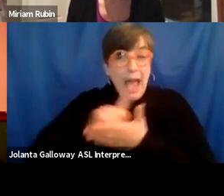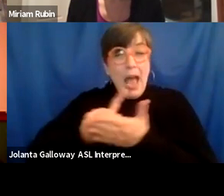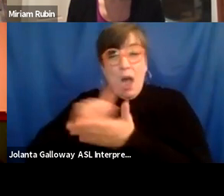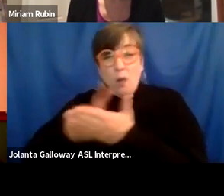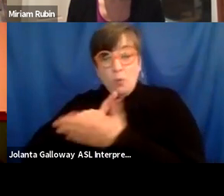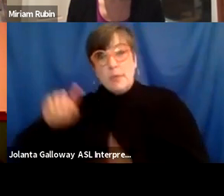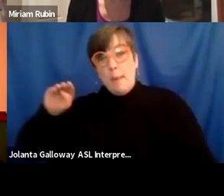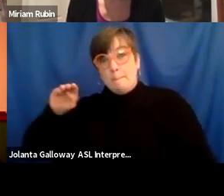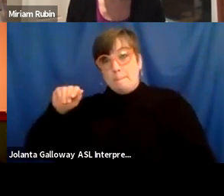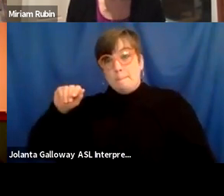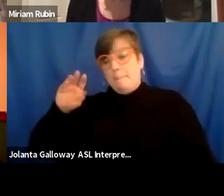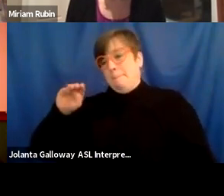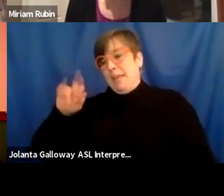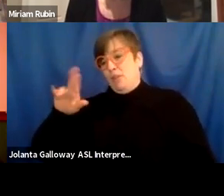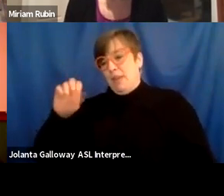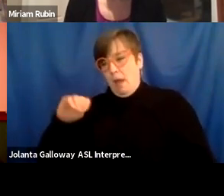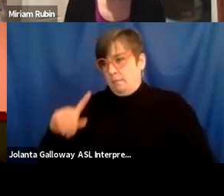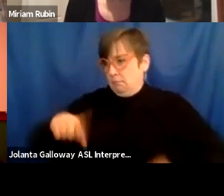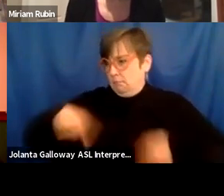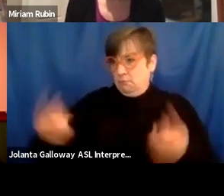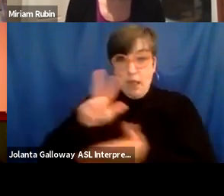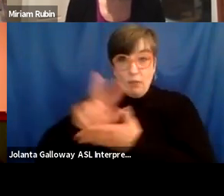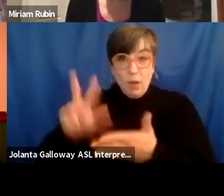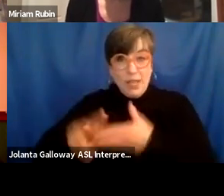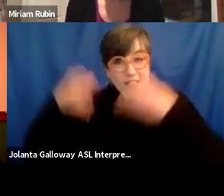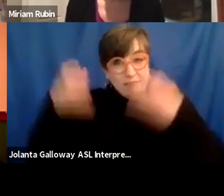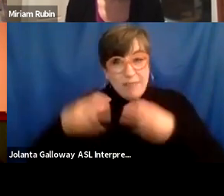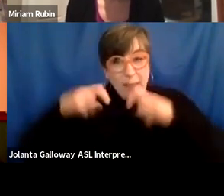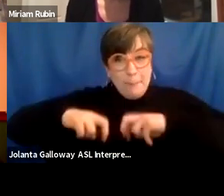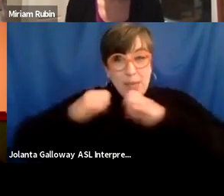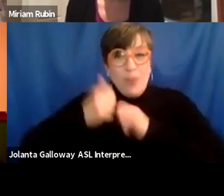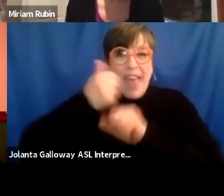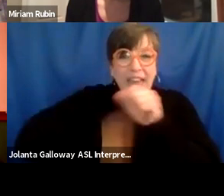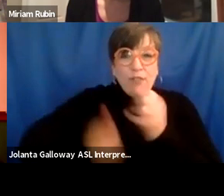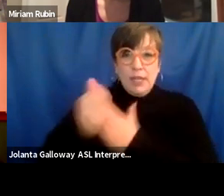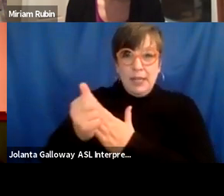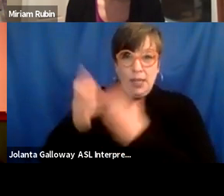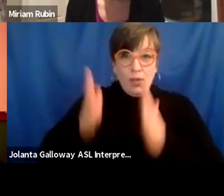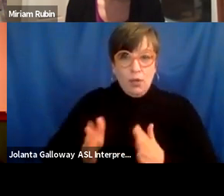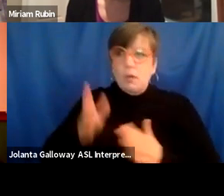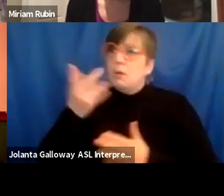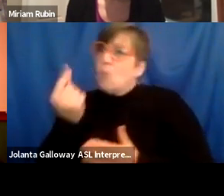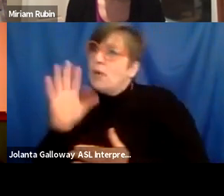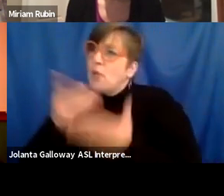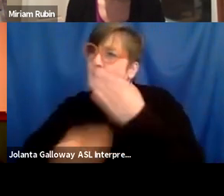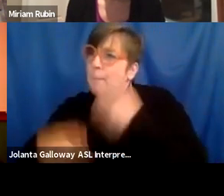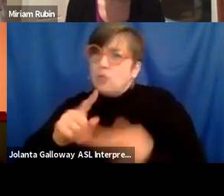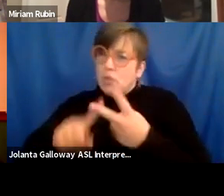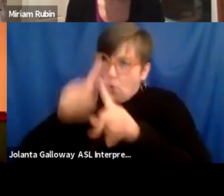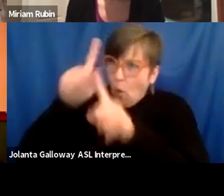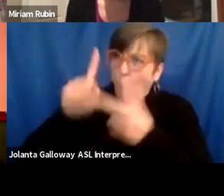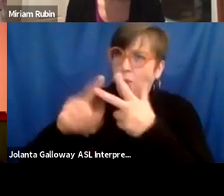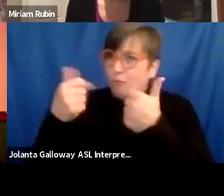have spent the last 3 weeks meeting with every single school leader about their budget, what they're trying to accomplish, what their challenges